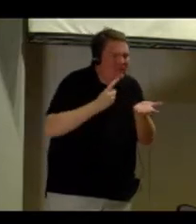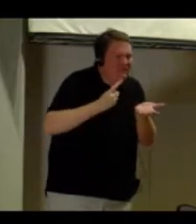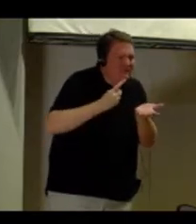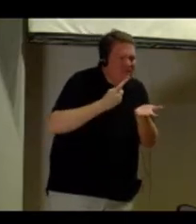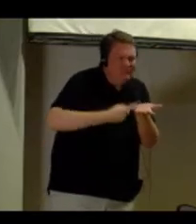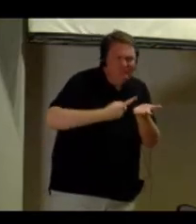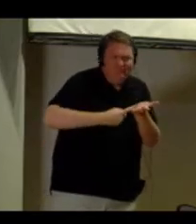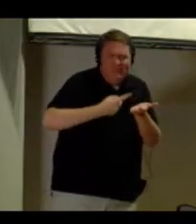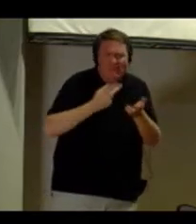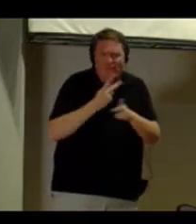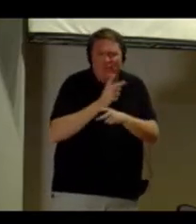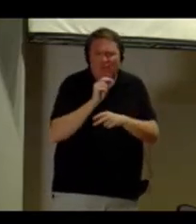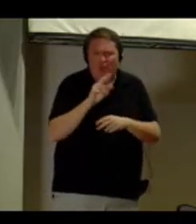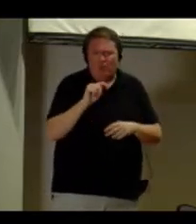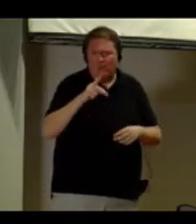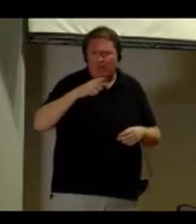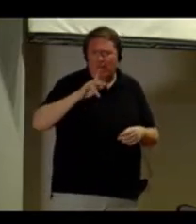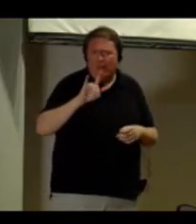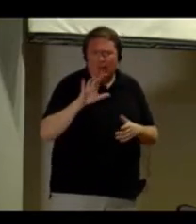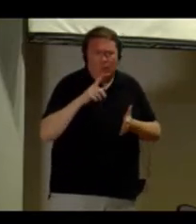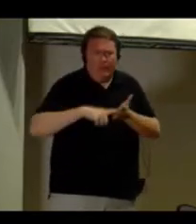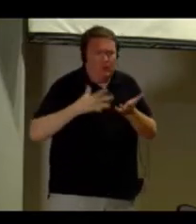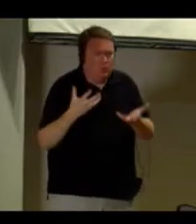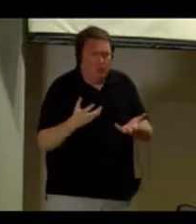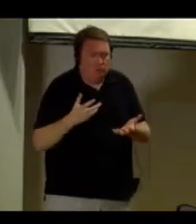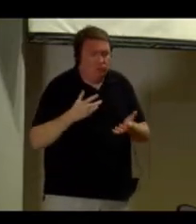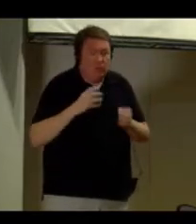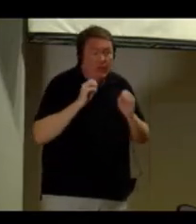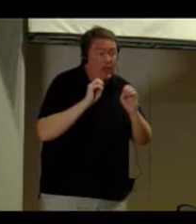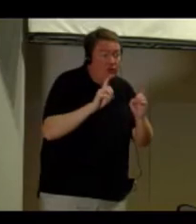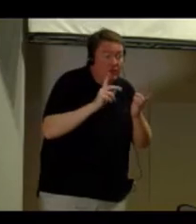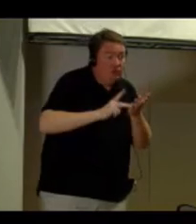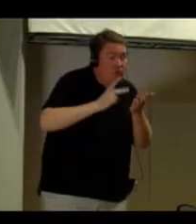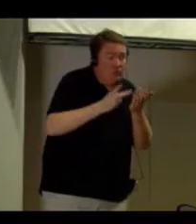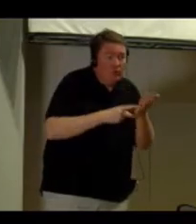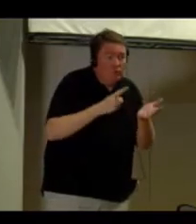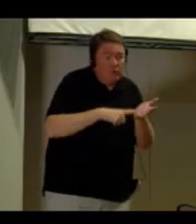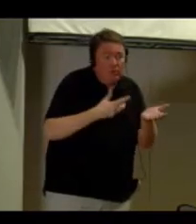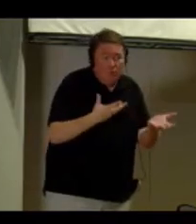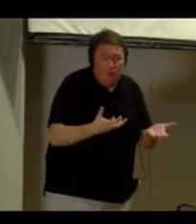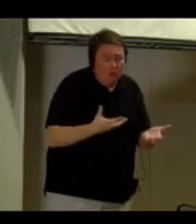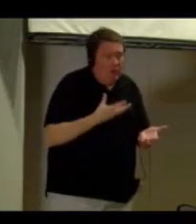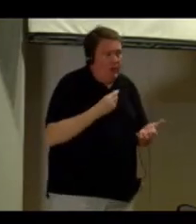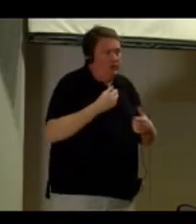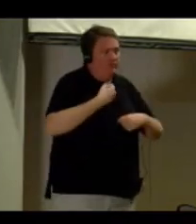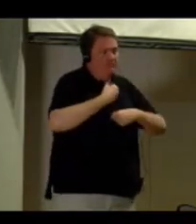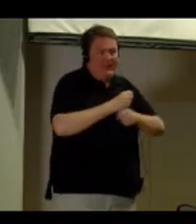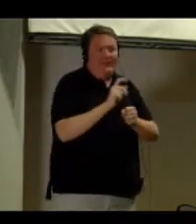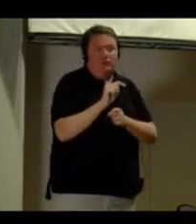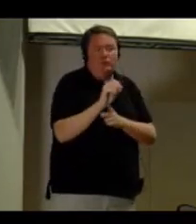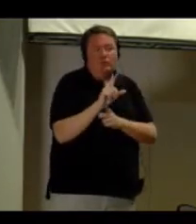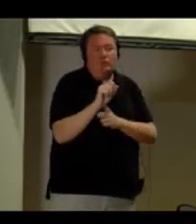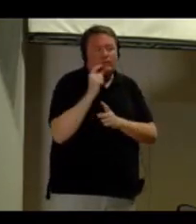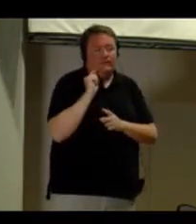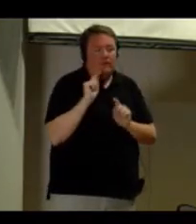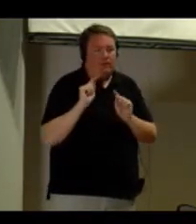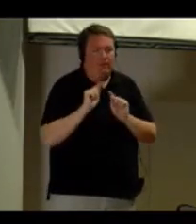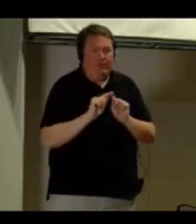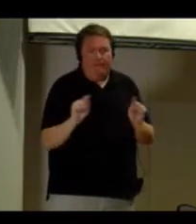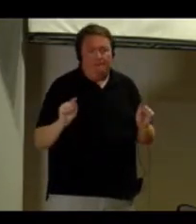would like to do with our data, what educational programs would like to do with our data, and start making some tools for them as well.